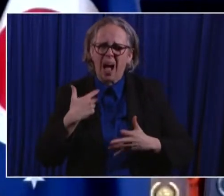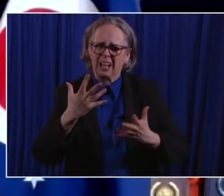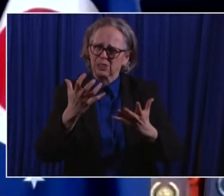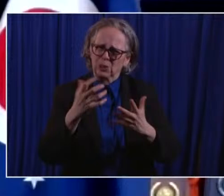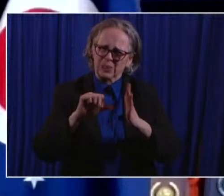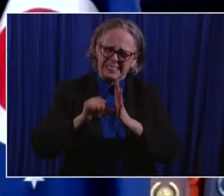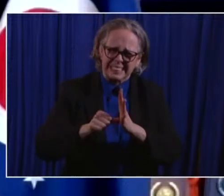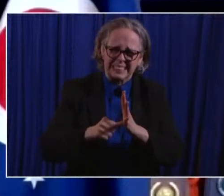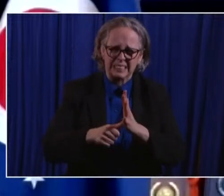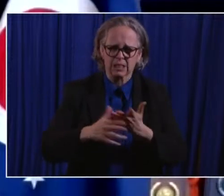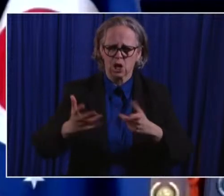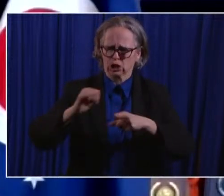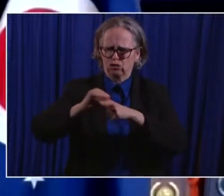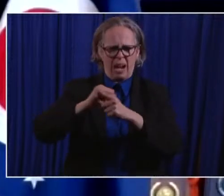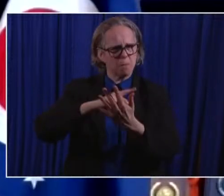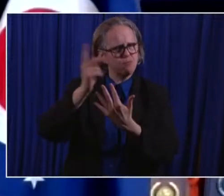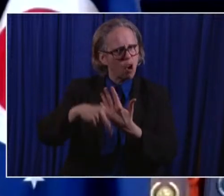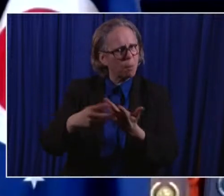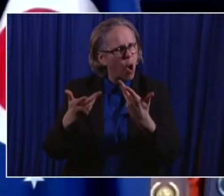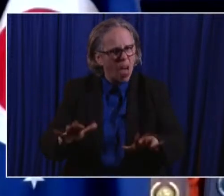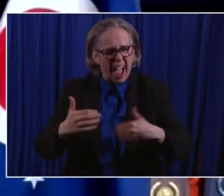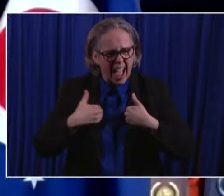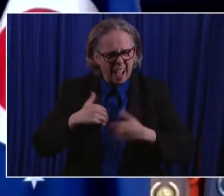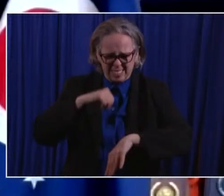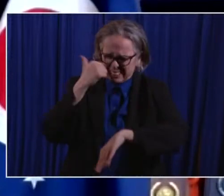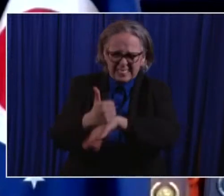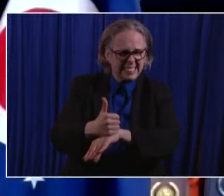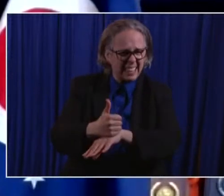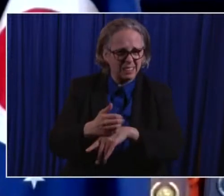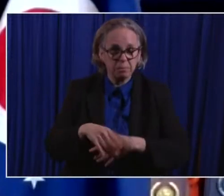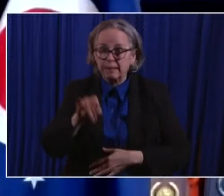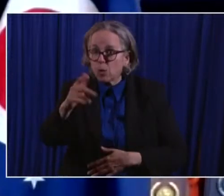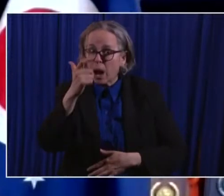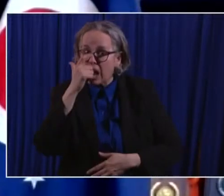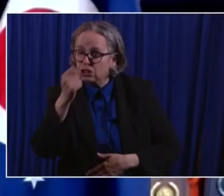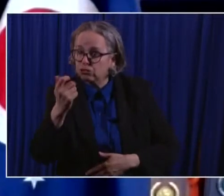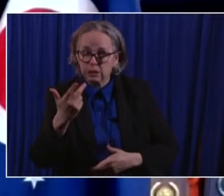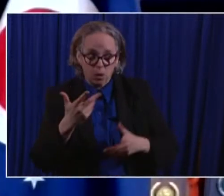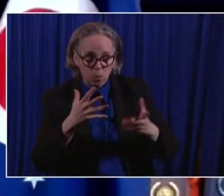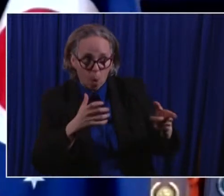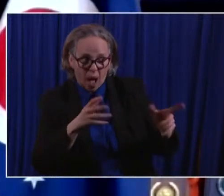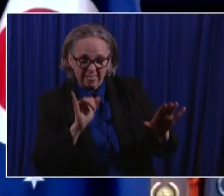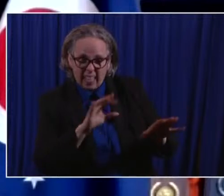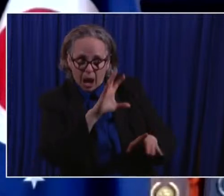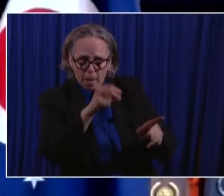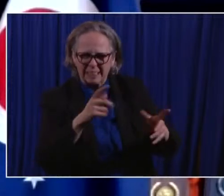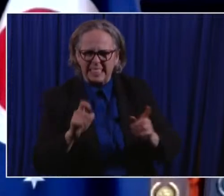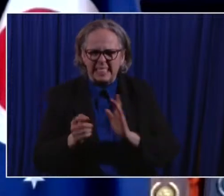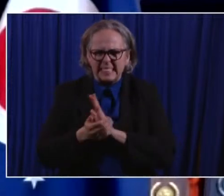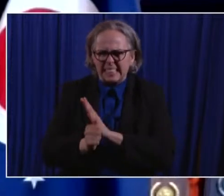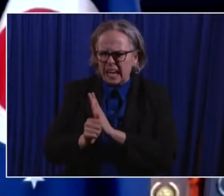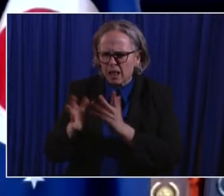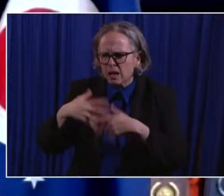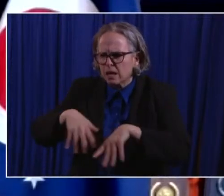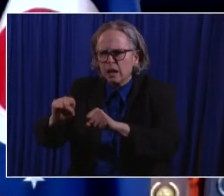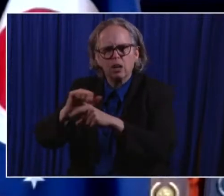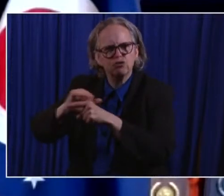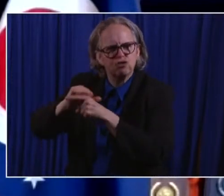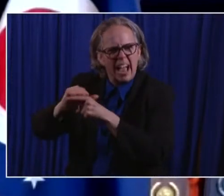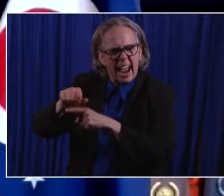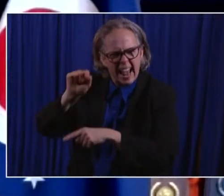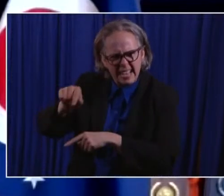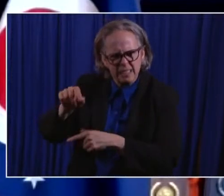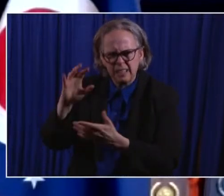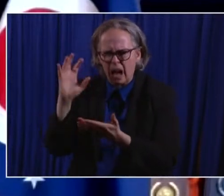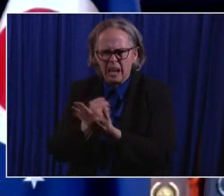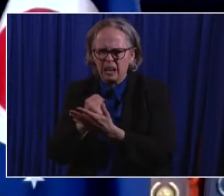programs available that can give you the skills you need to be ready to go to work in an in-demand, higher paying job in a month or less.